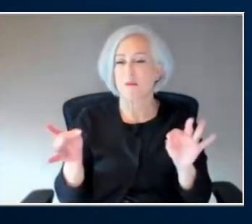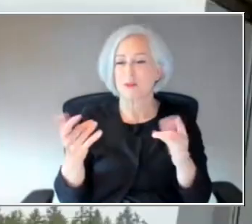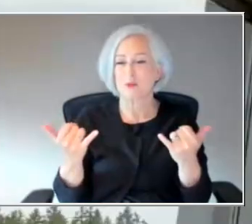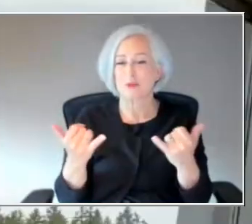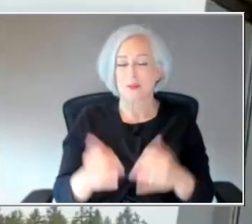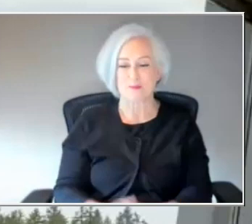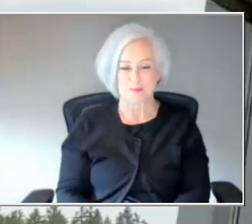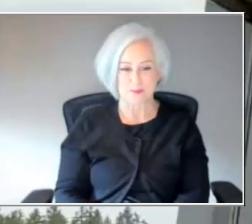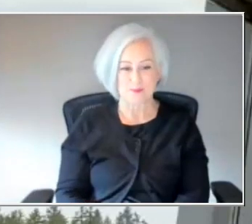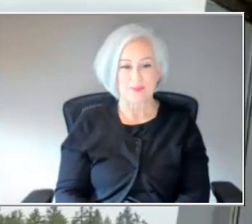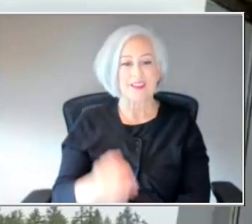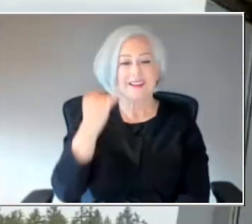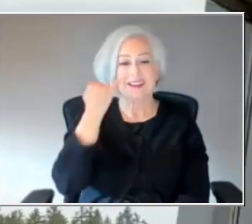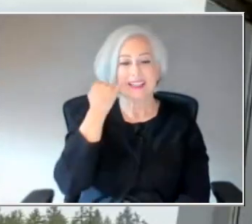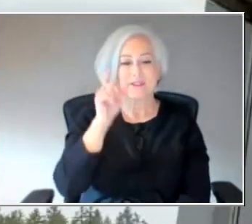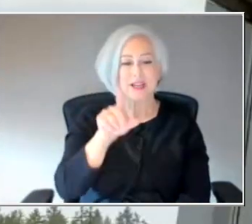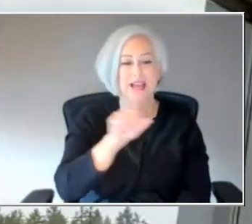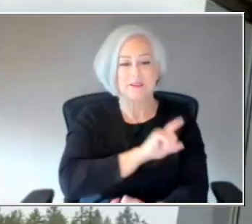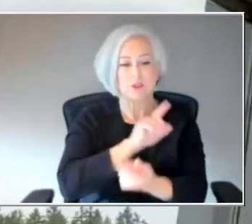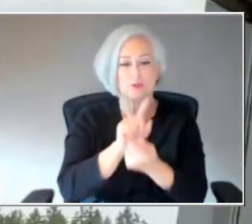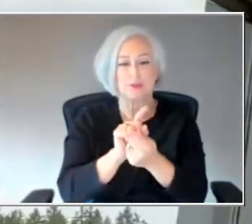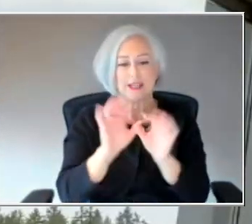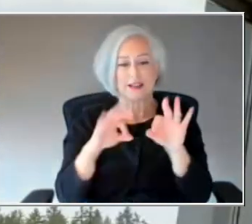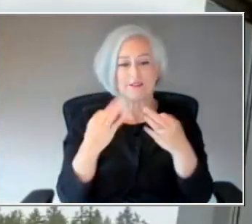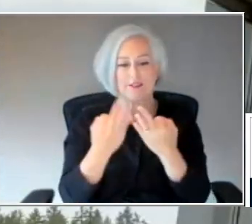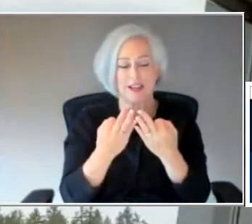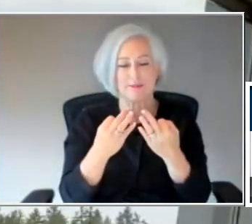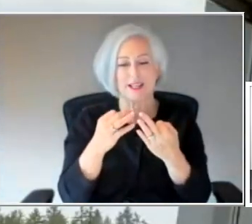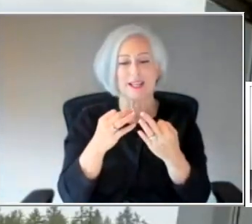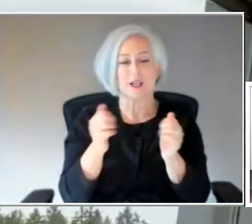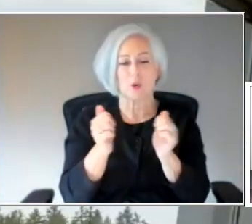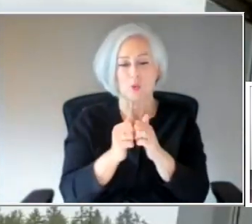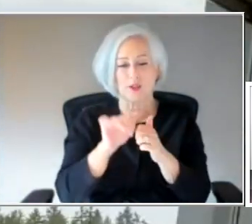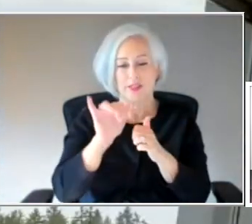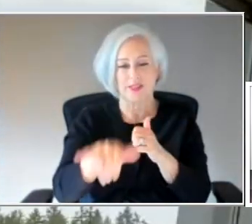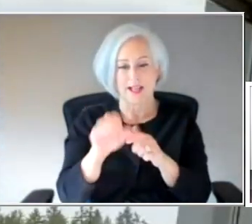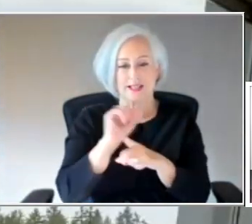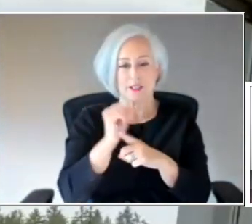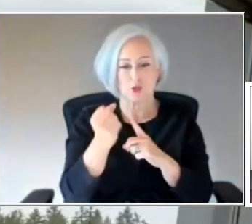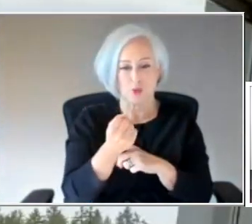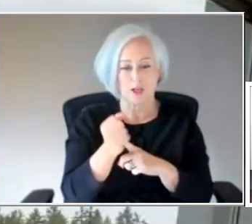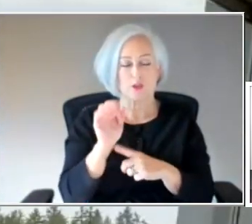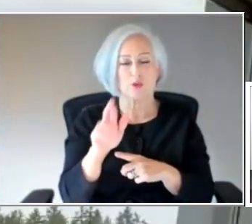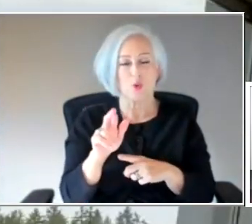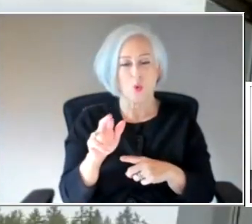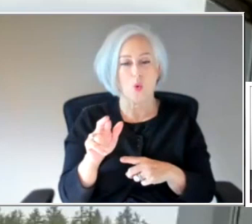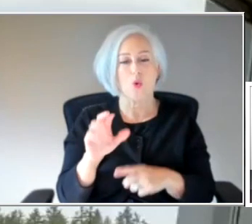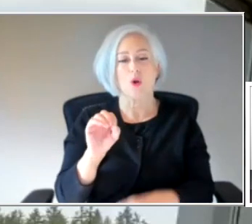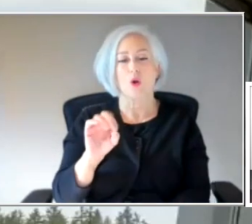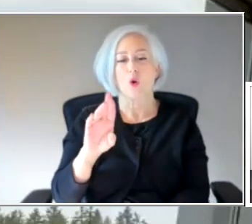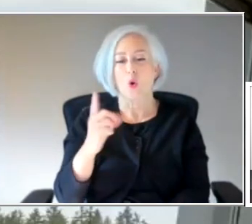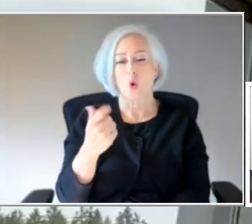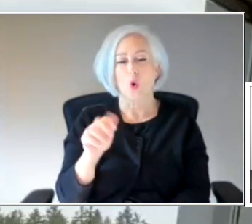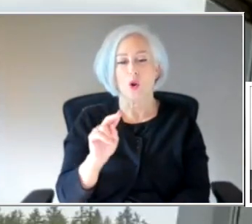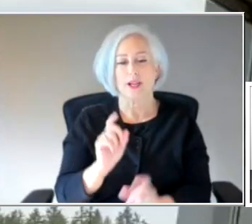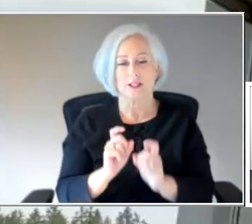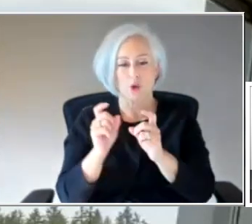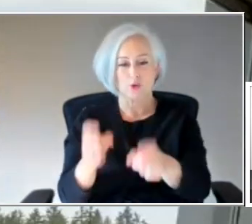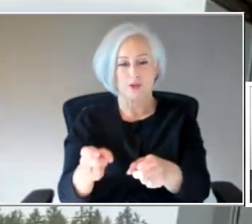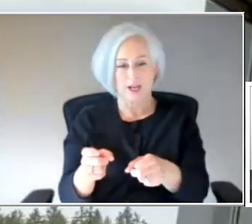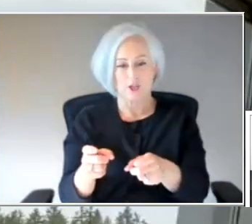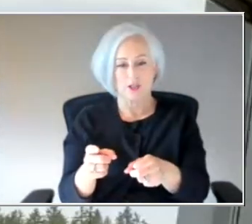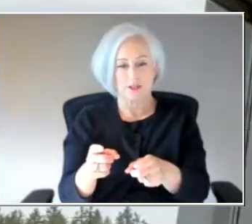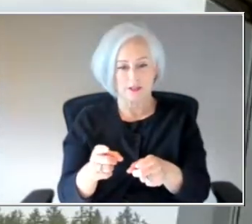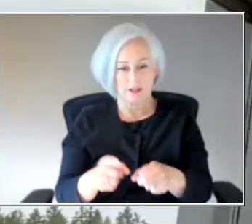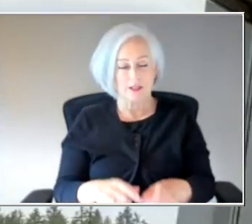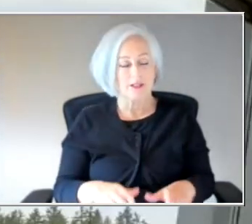If we have to meet families under these circumstances, or organ donation is wonderful. You can be a